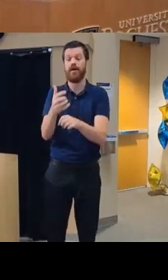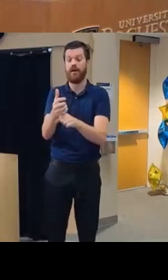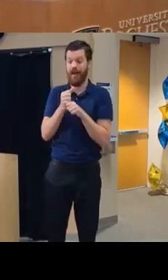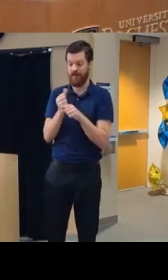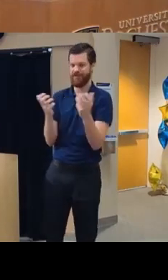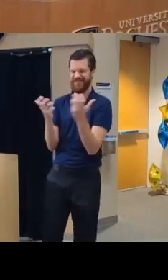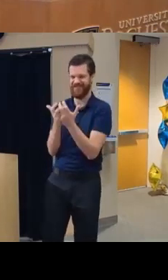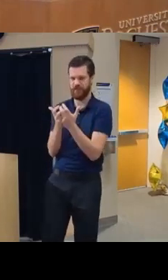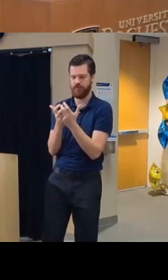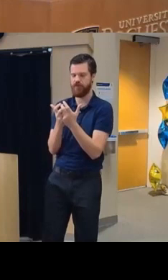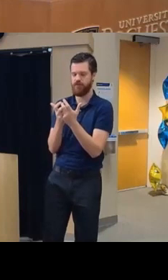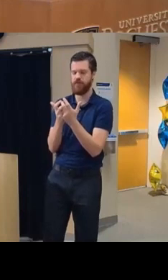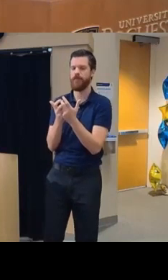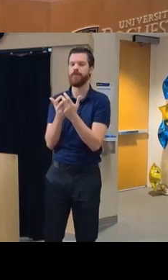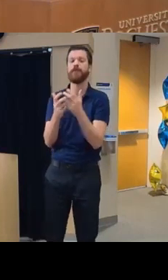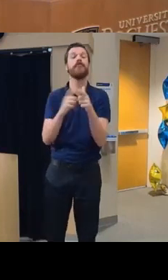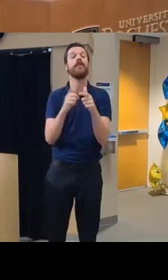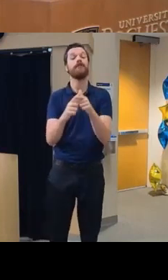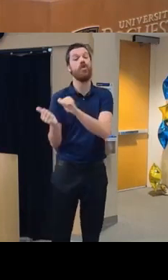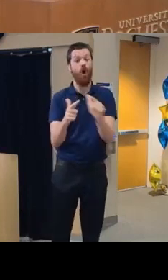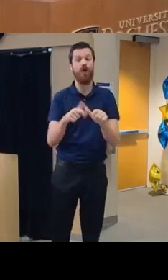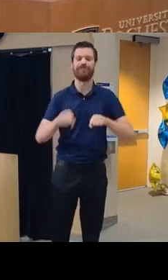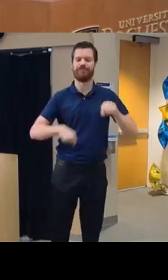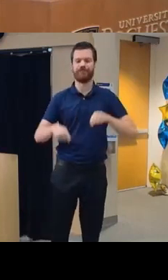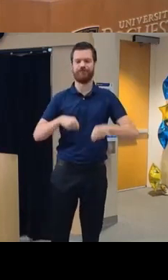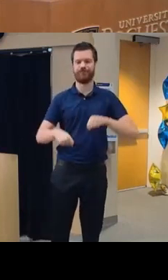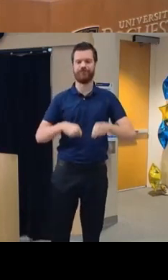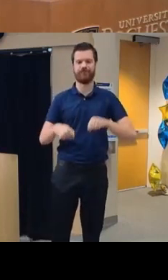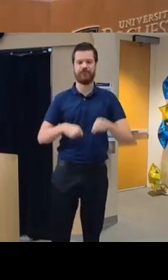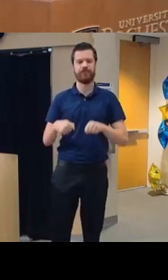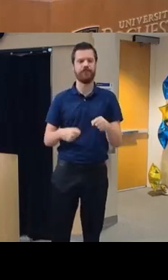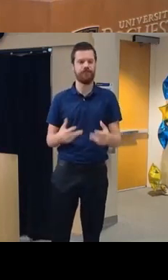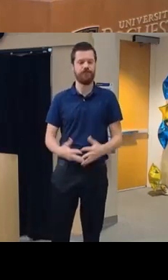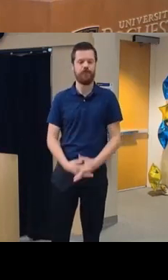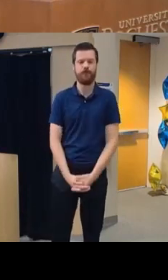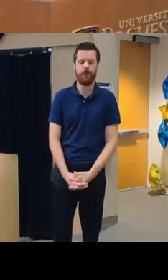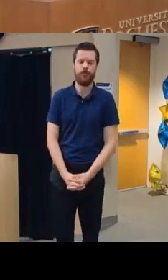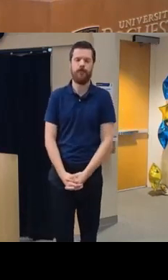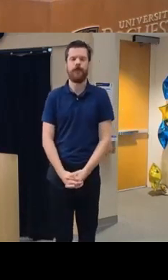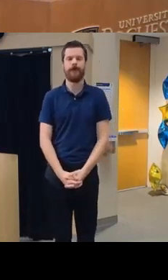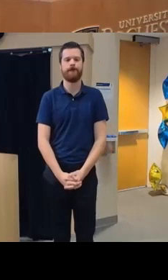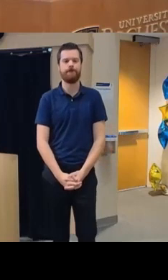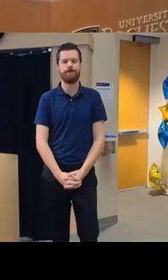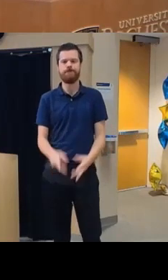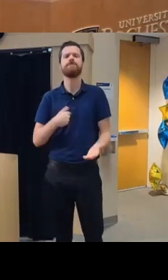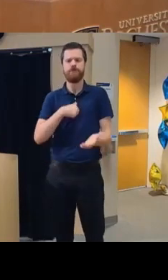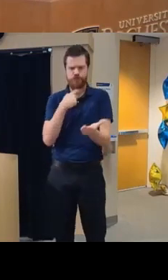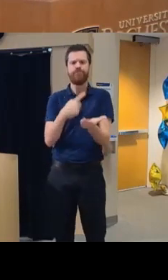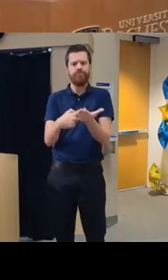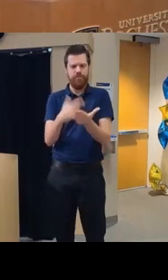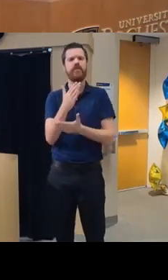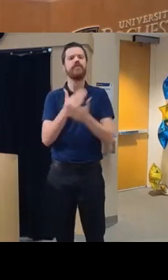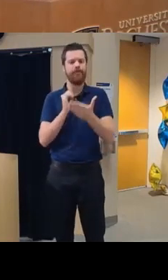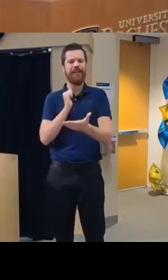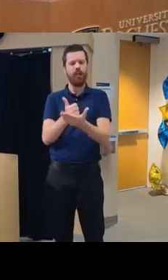that fits for them, and then they're all able to ride the bicycle. So when we're going to talk about some of the interventions that